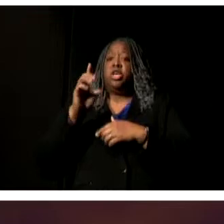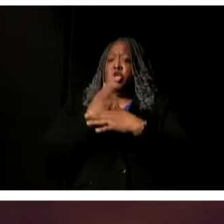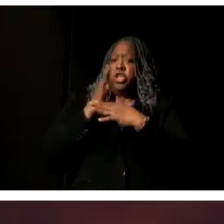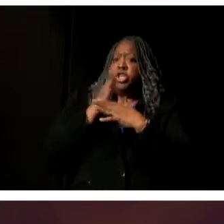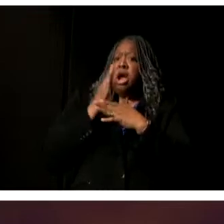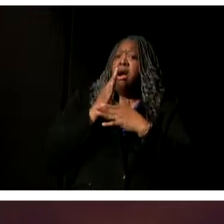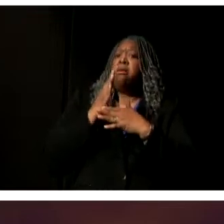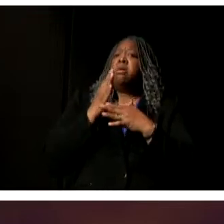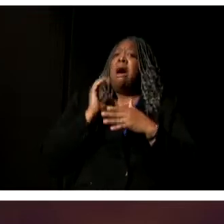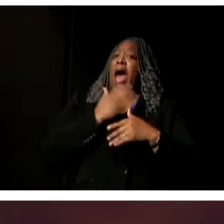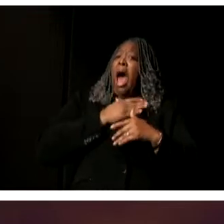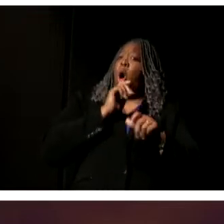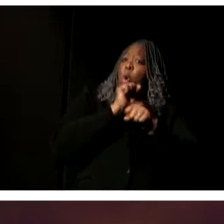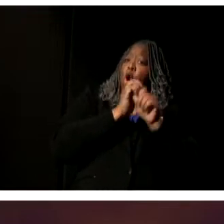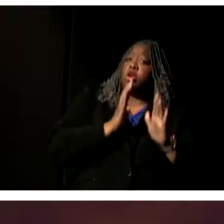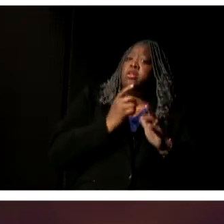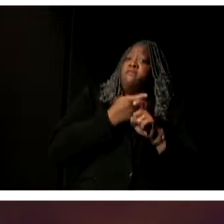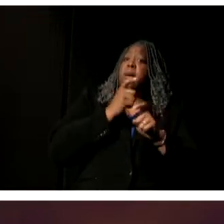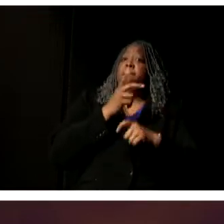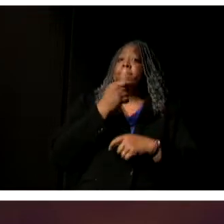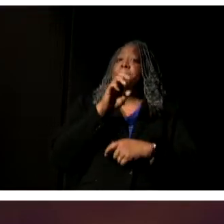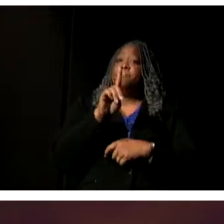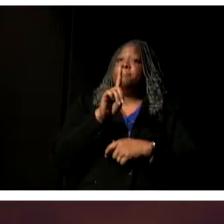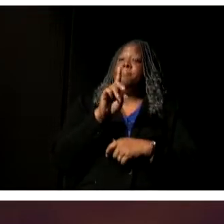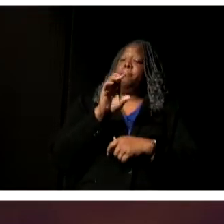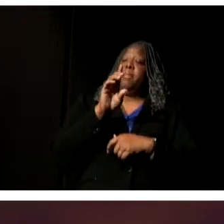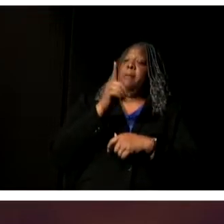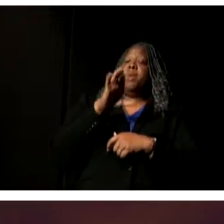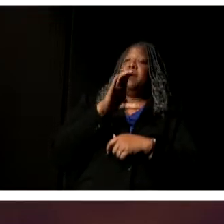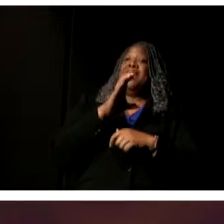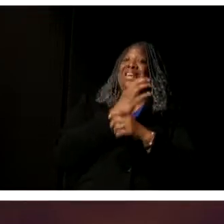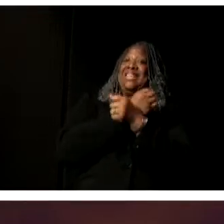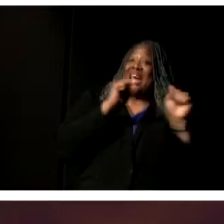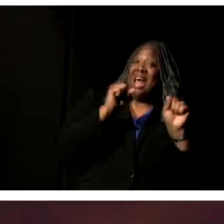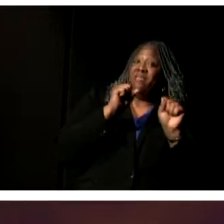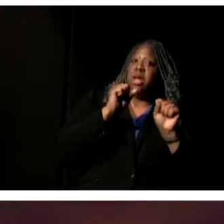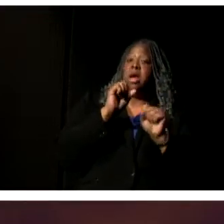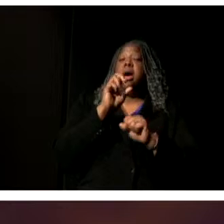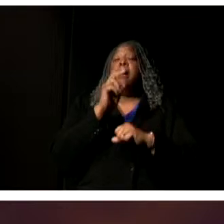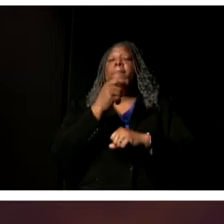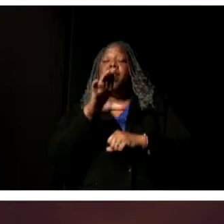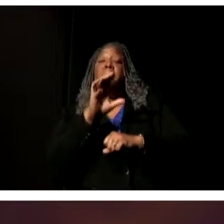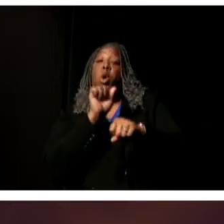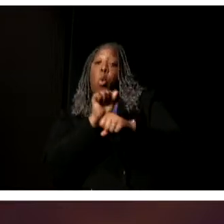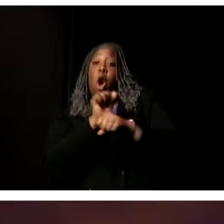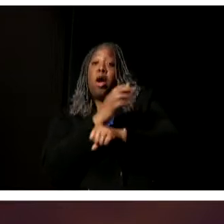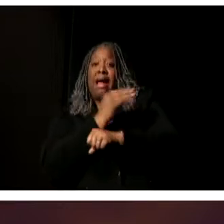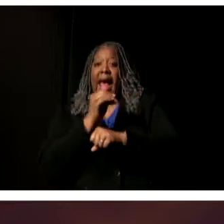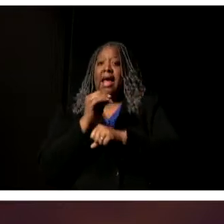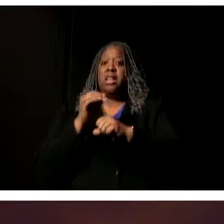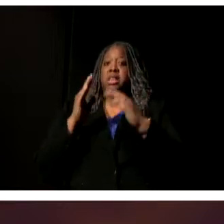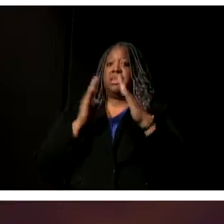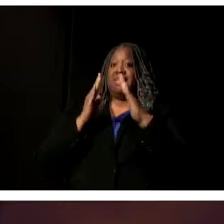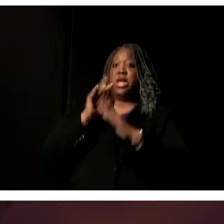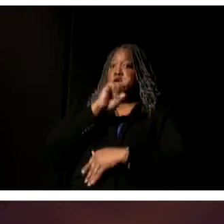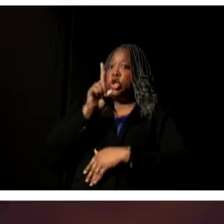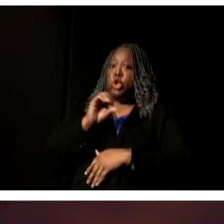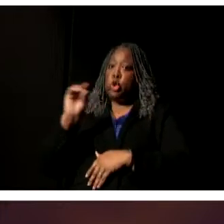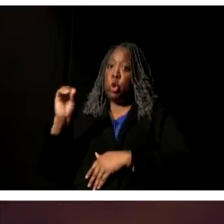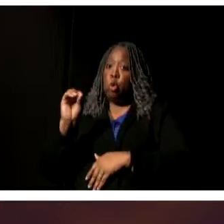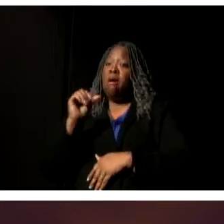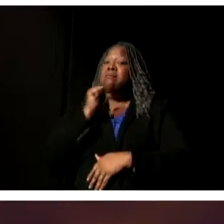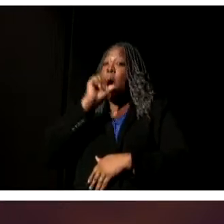employees, from public safety to public works and from finance to the zoo, not only know, but truly